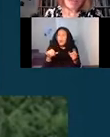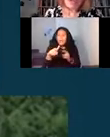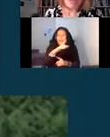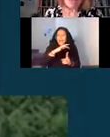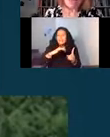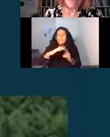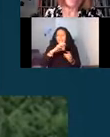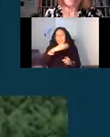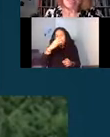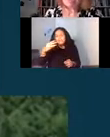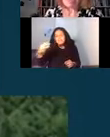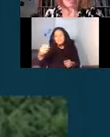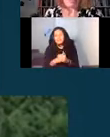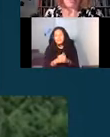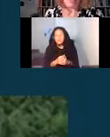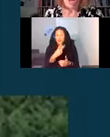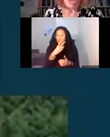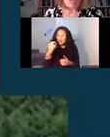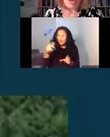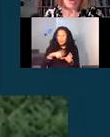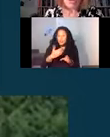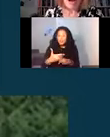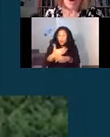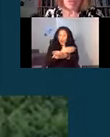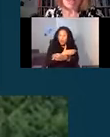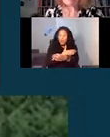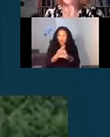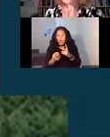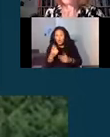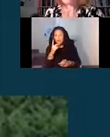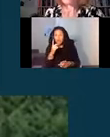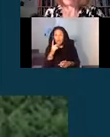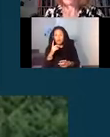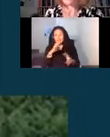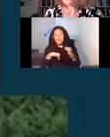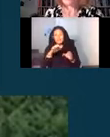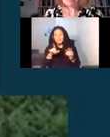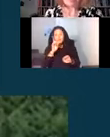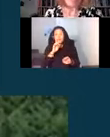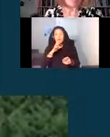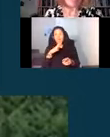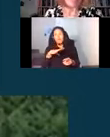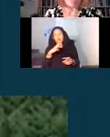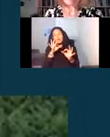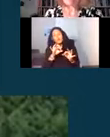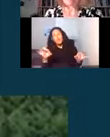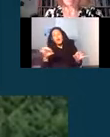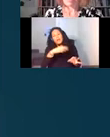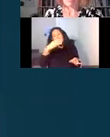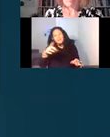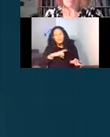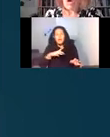two centuries earlier, another scientific woman sought the tranquility of Essex after living many years in